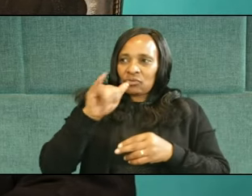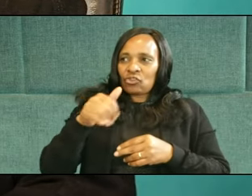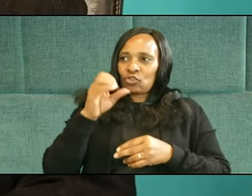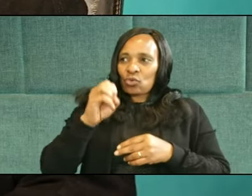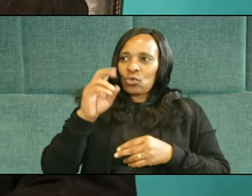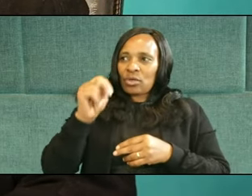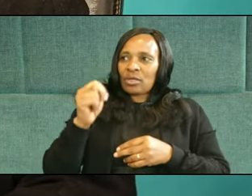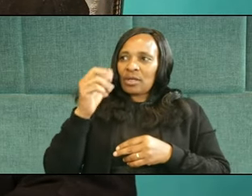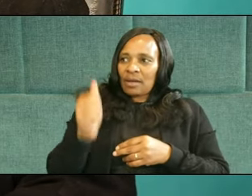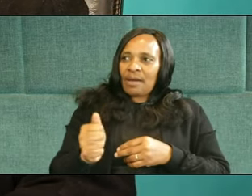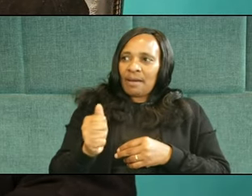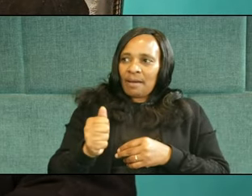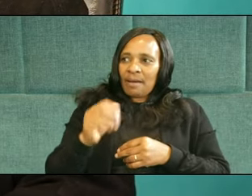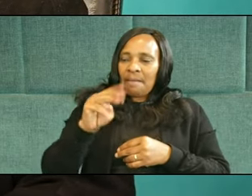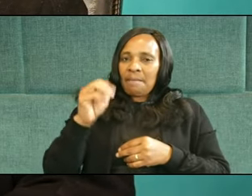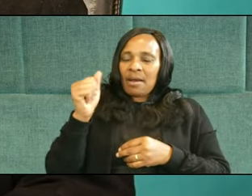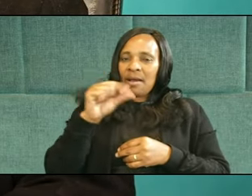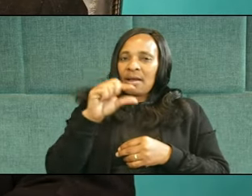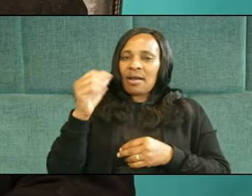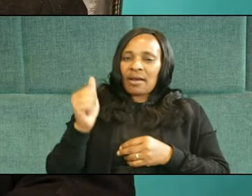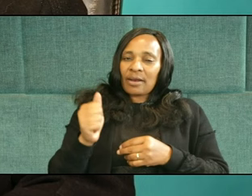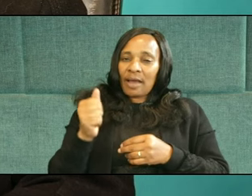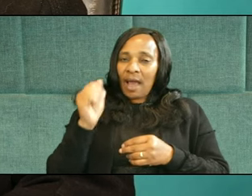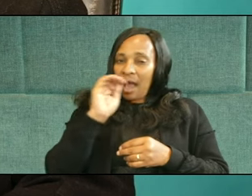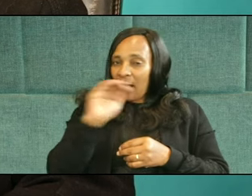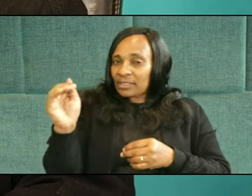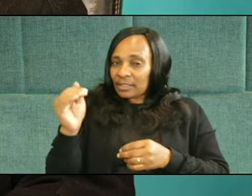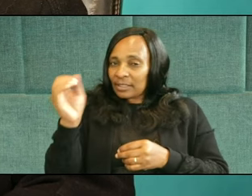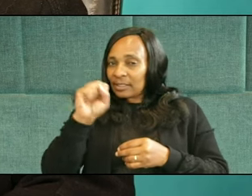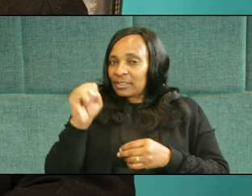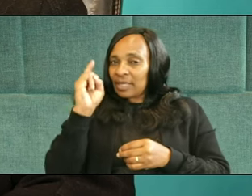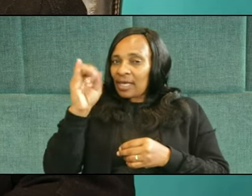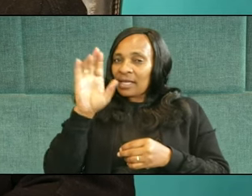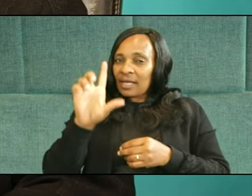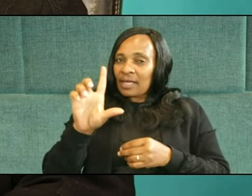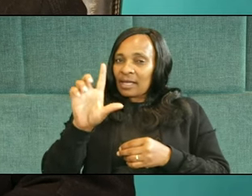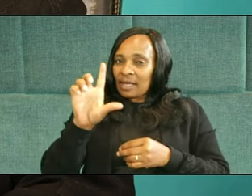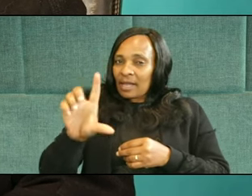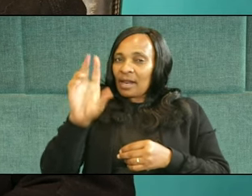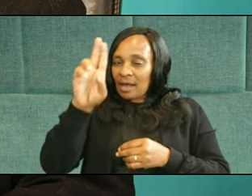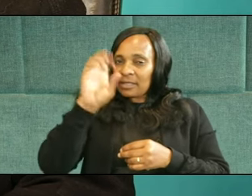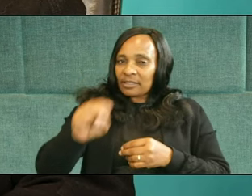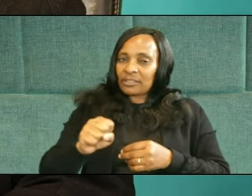Magana, and I'd like to ask Silas to pray with us before we begin.